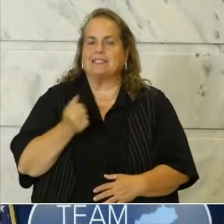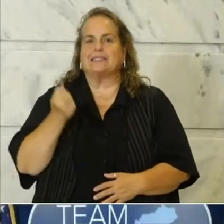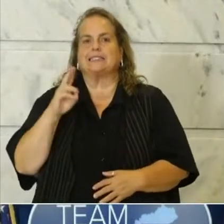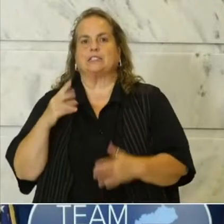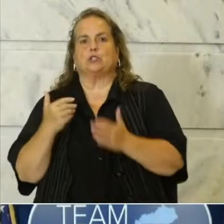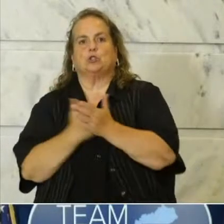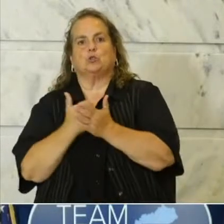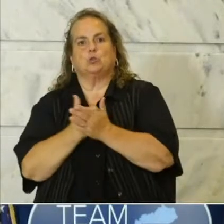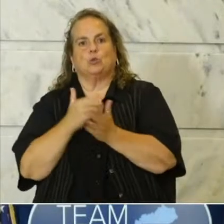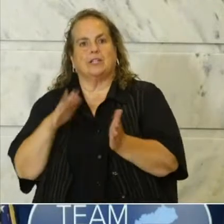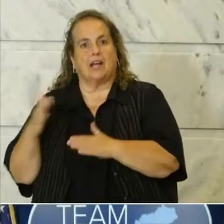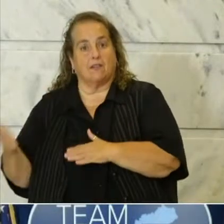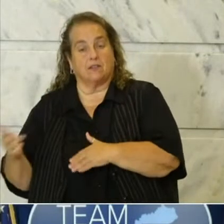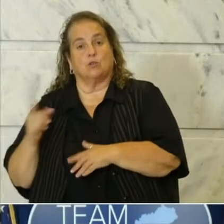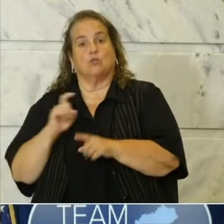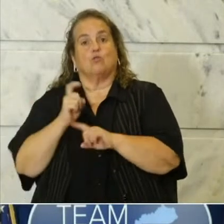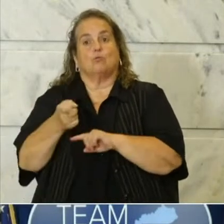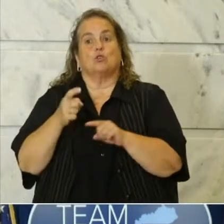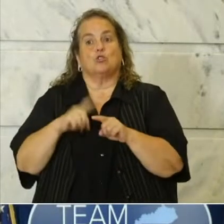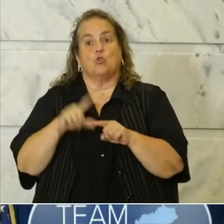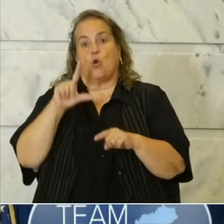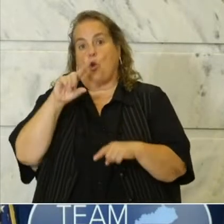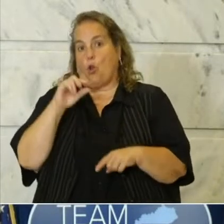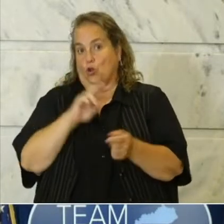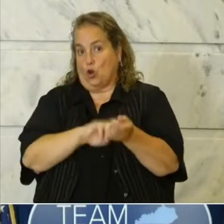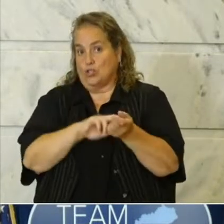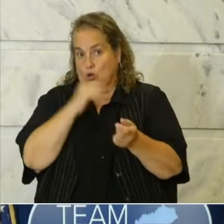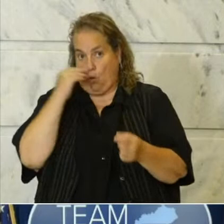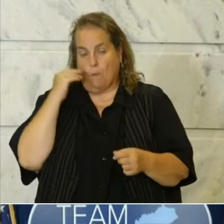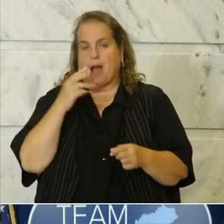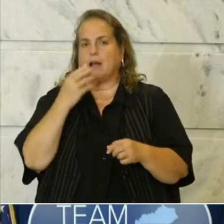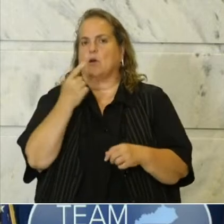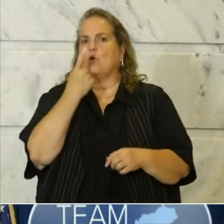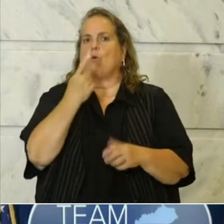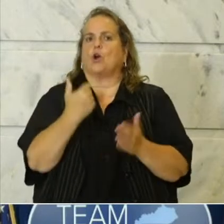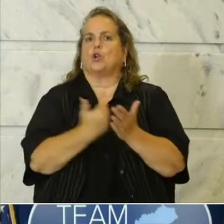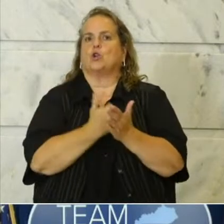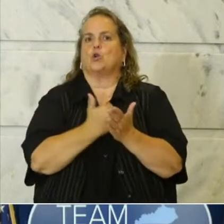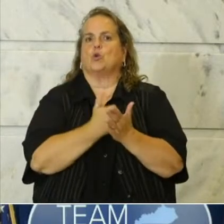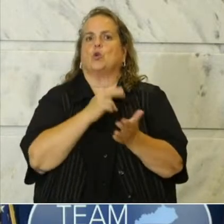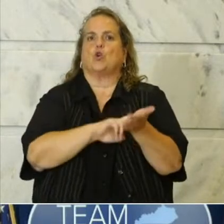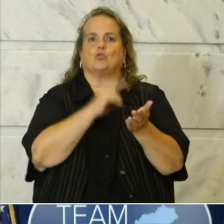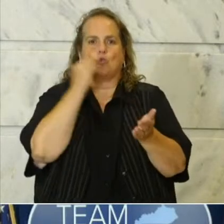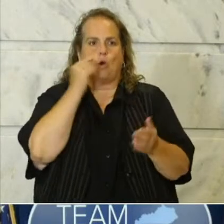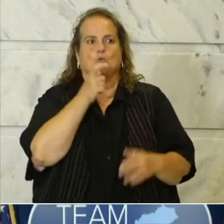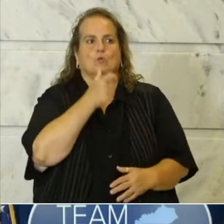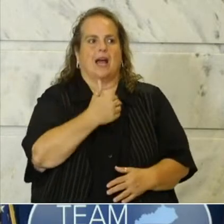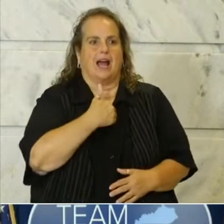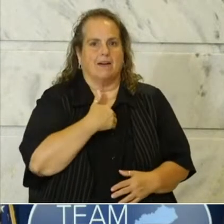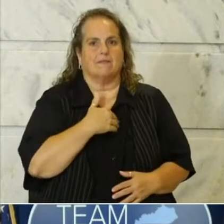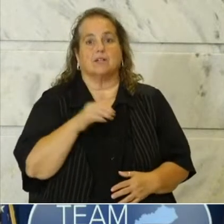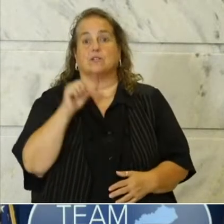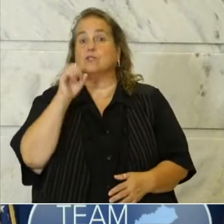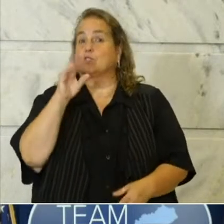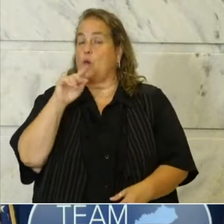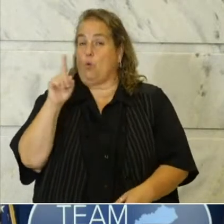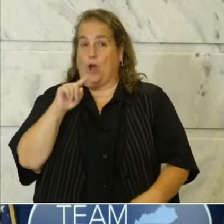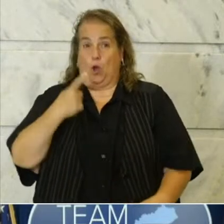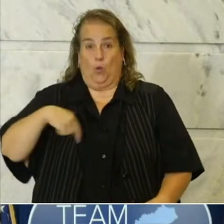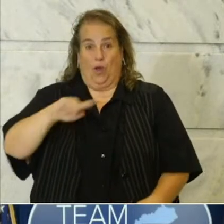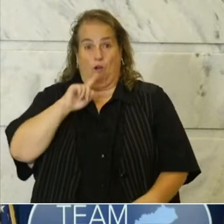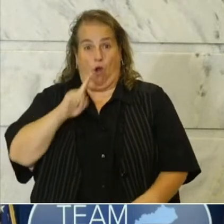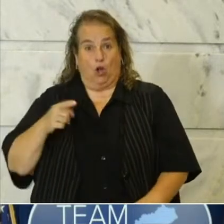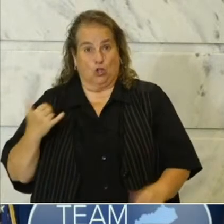attributable to those in long-term care facilities, and 1 new facility. And so, folks, where we are today and